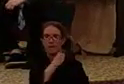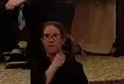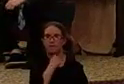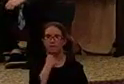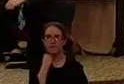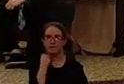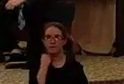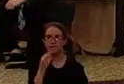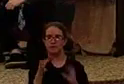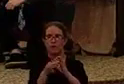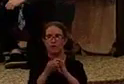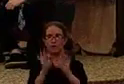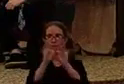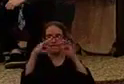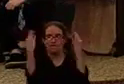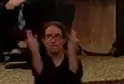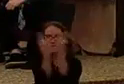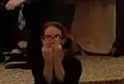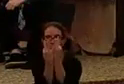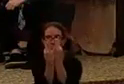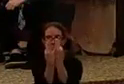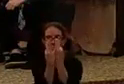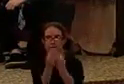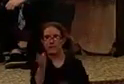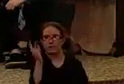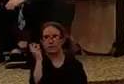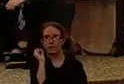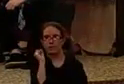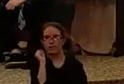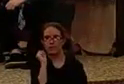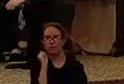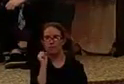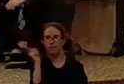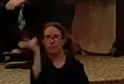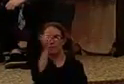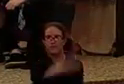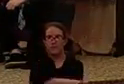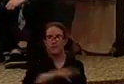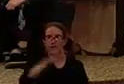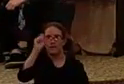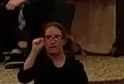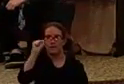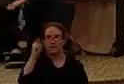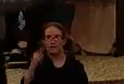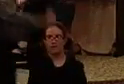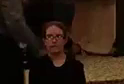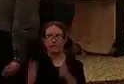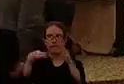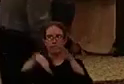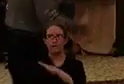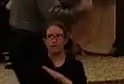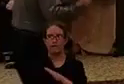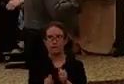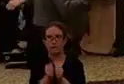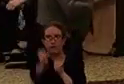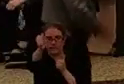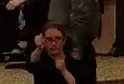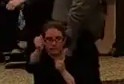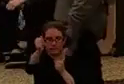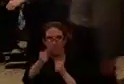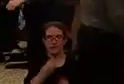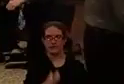the family. Amen. And as it was, one day Esau was coming in from hunting, and he